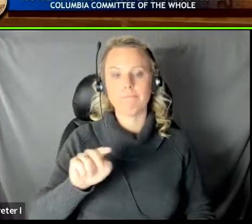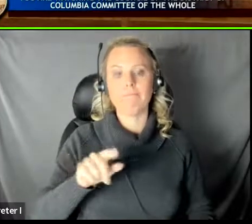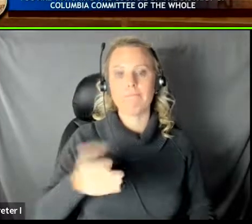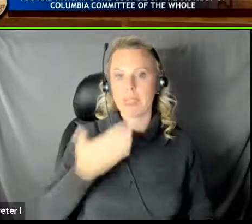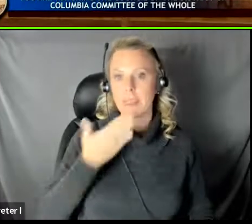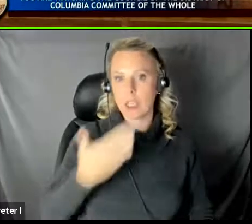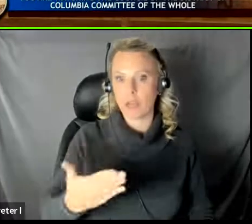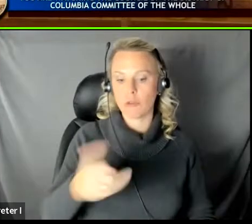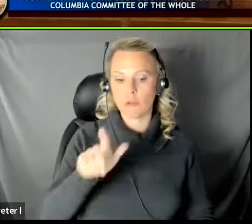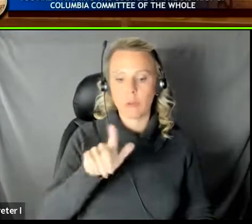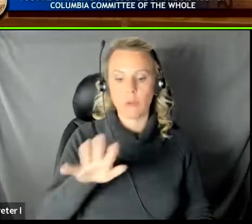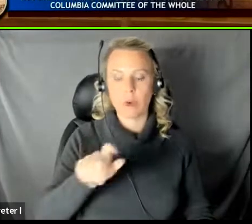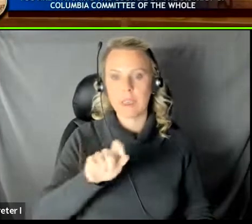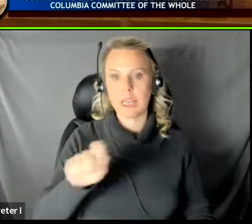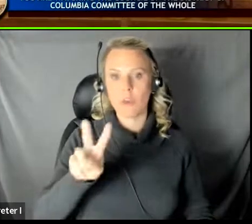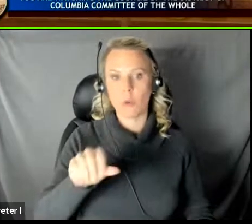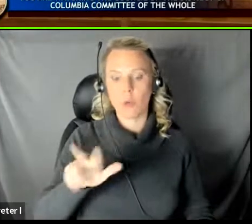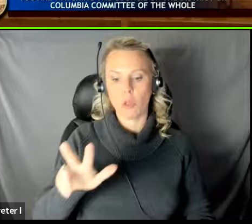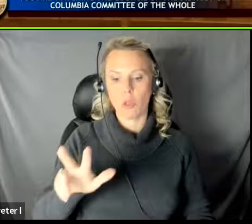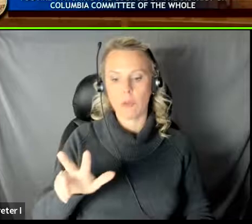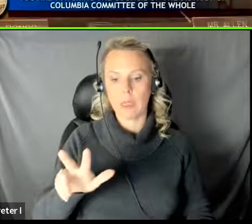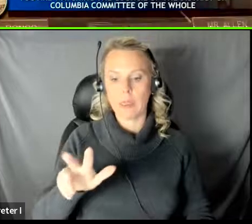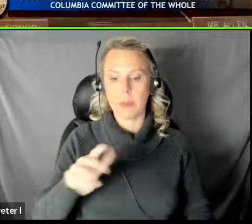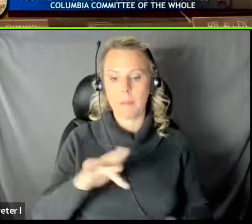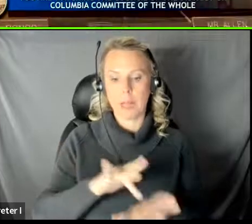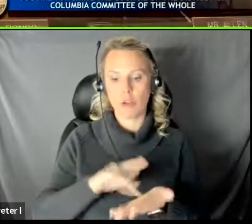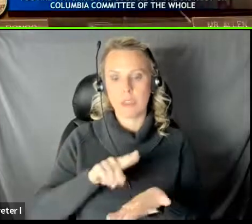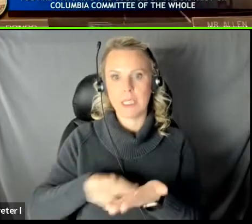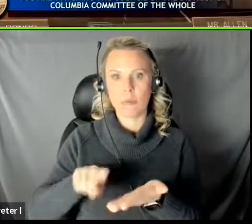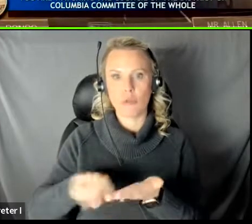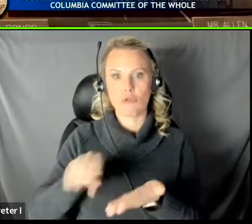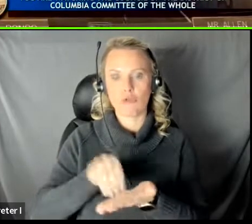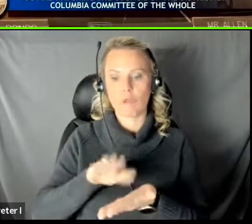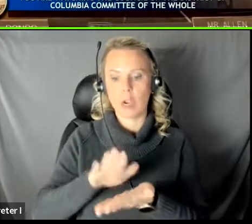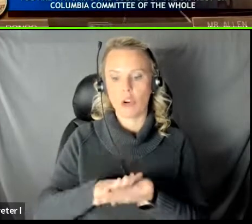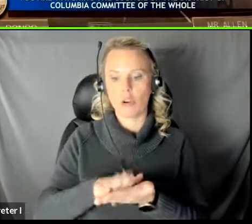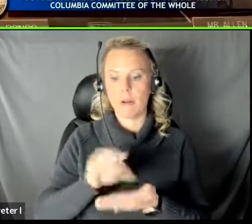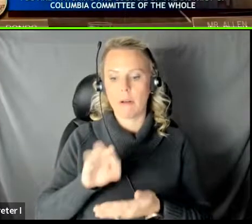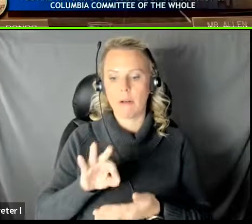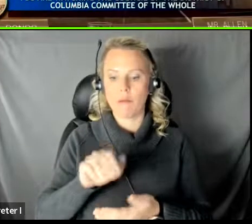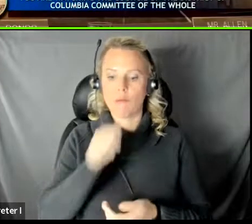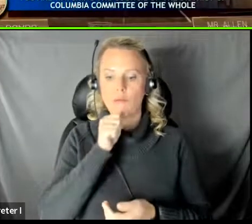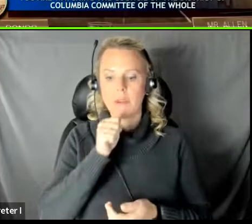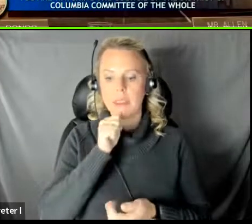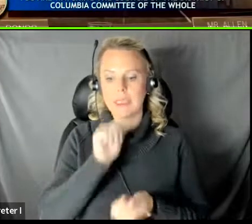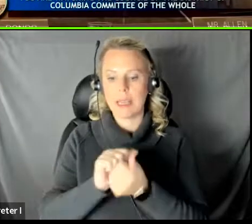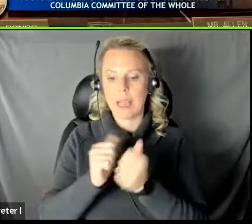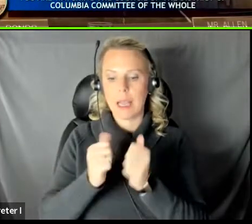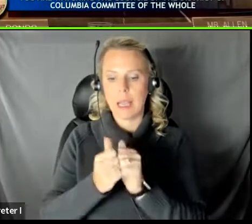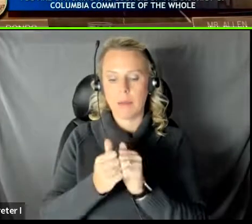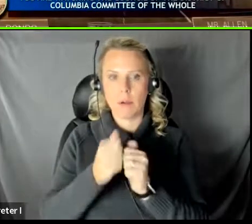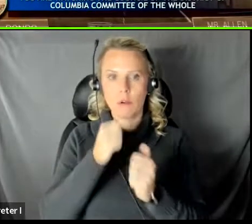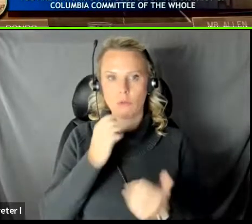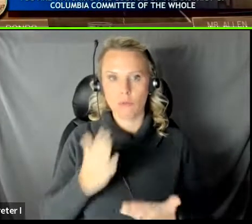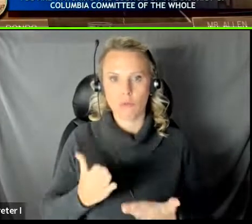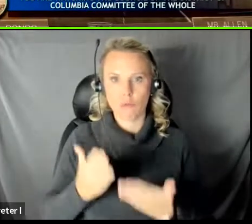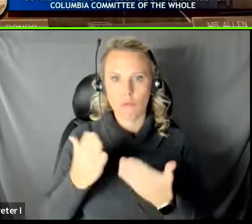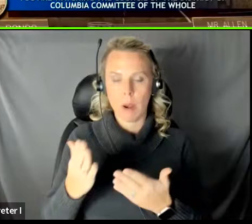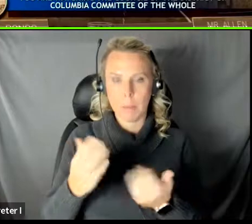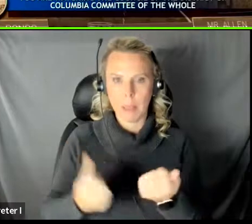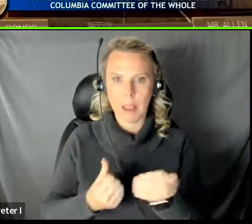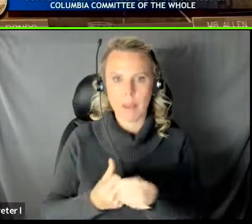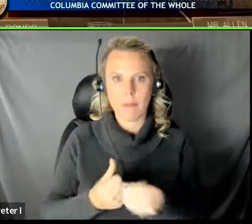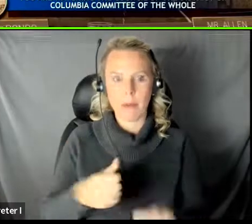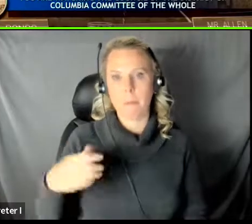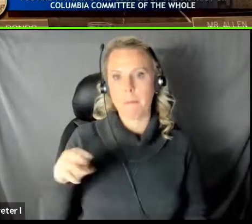the Medical Examiner Records Privacy Amendment Act of 2022 was introduced on April 1st, 2021 by you with a request of Mayor Bowser. The bill was